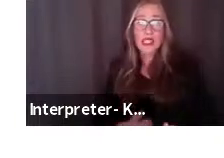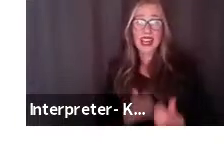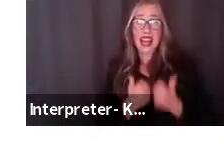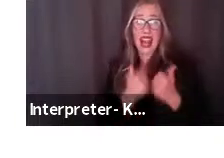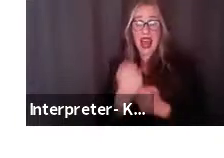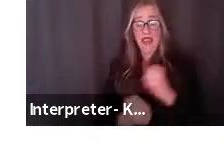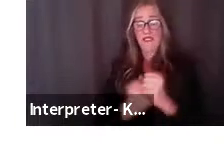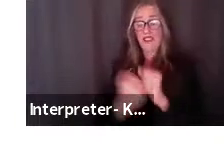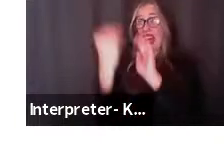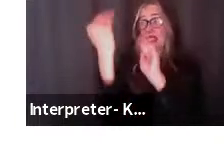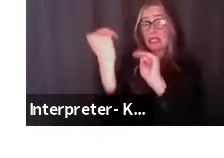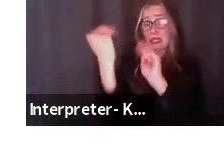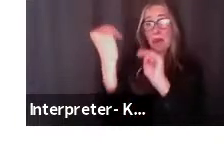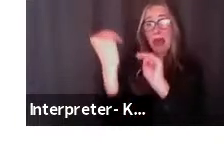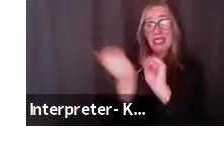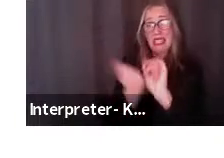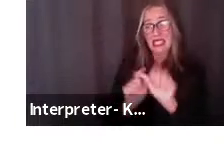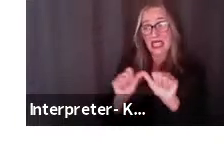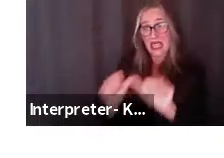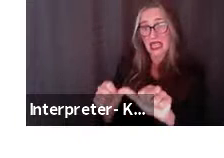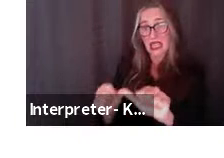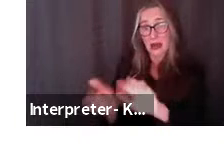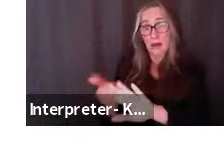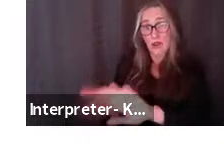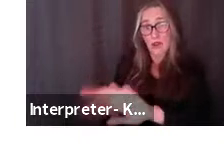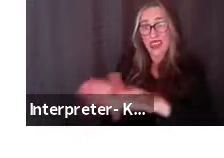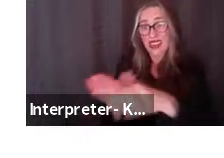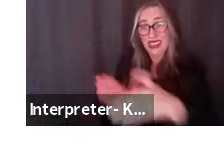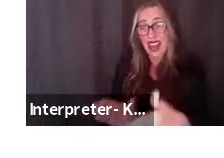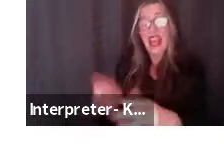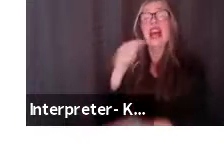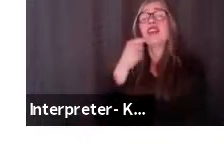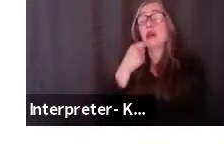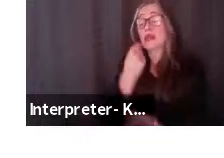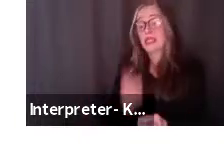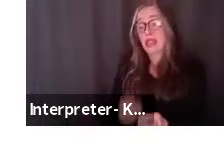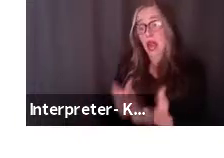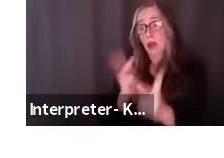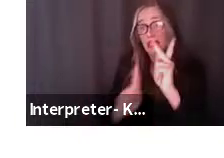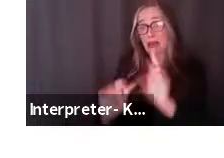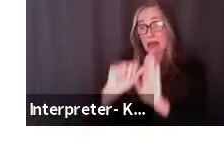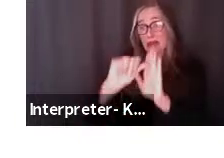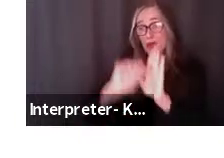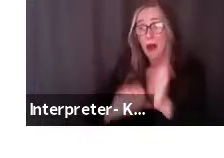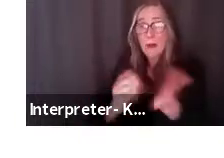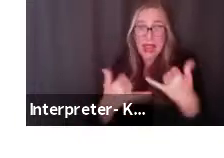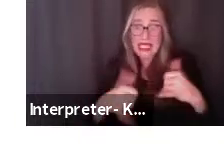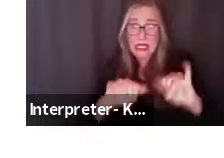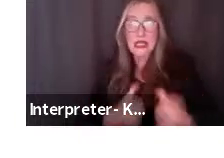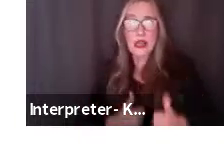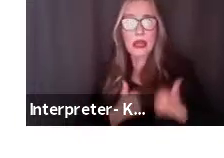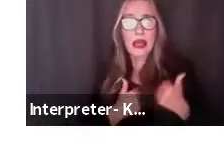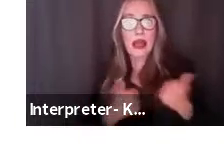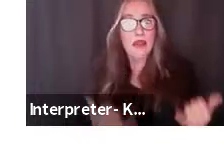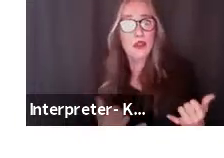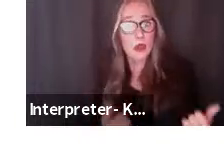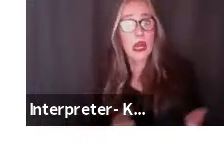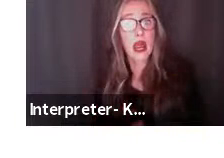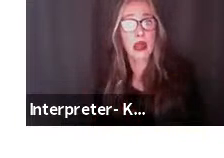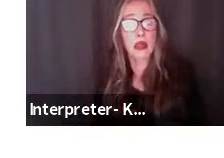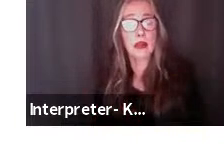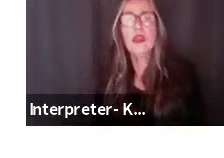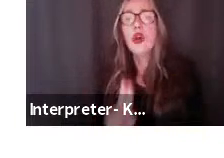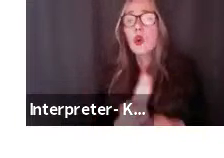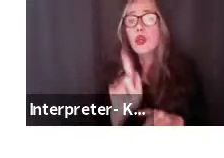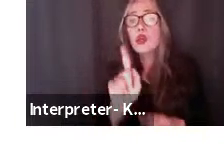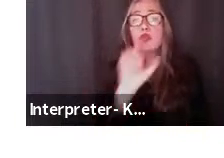people who are affected who are sterilized under the california state program who might still be alive today and so we used one of the